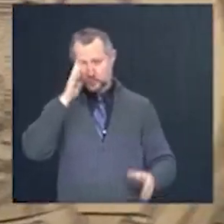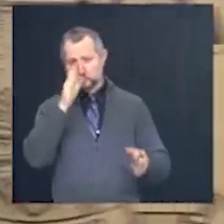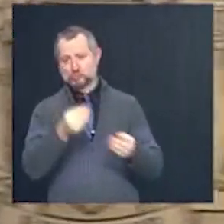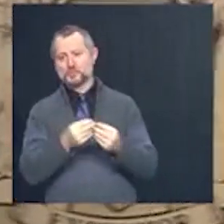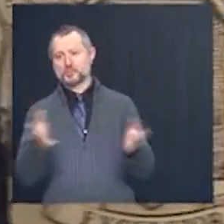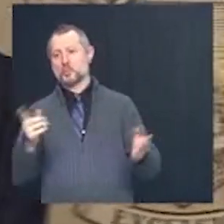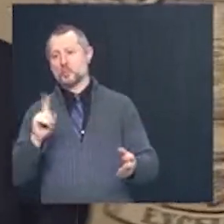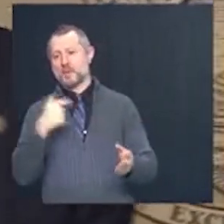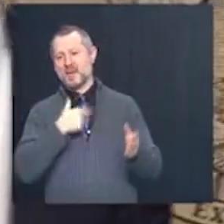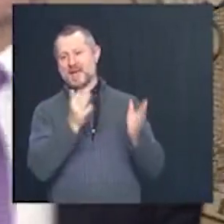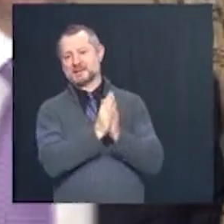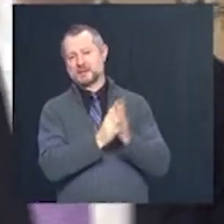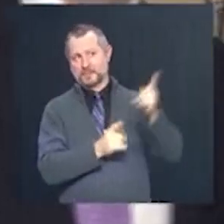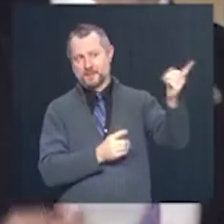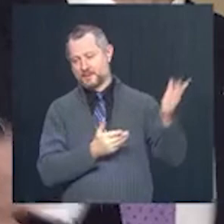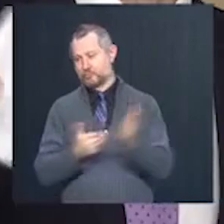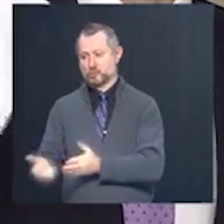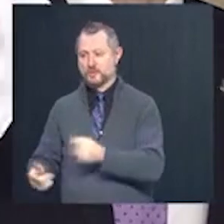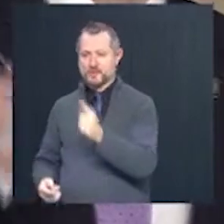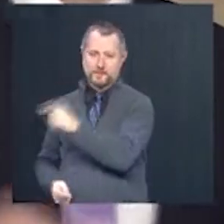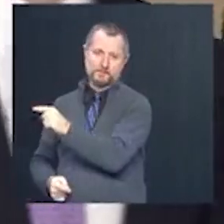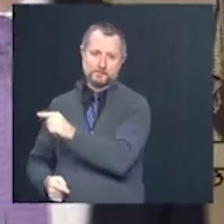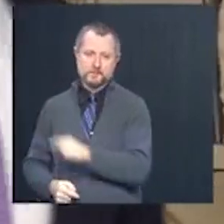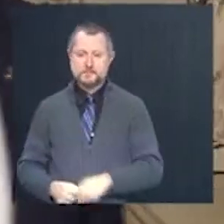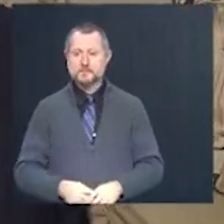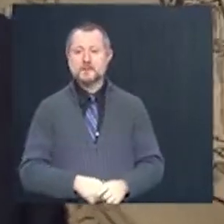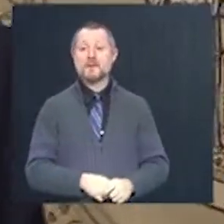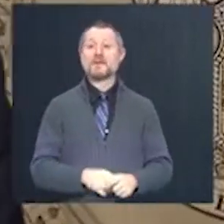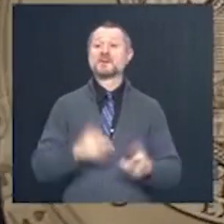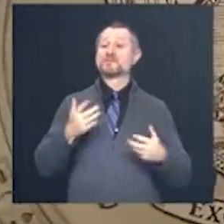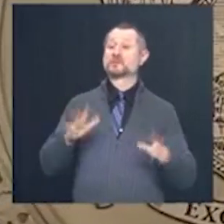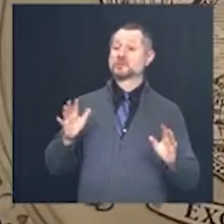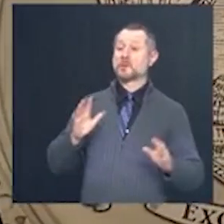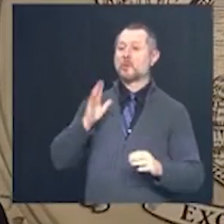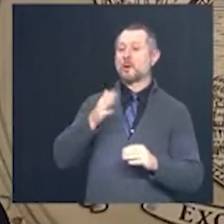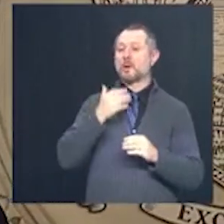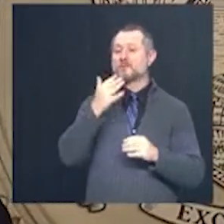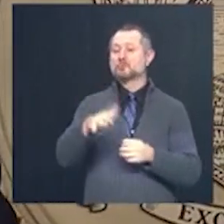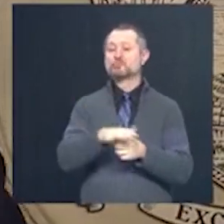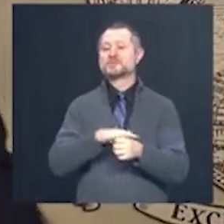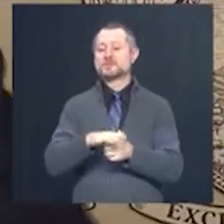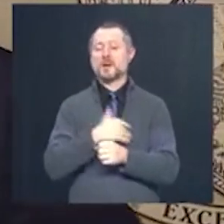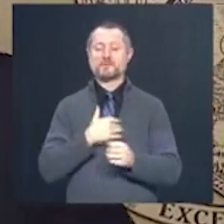ask them to distribute, and we then have regional distribution plans from there.